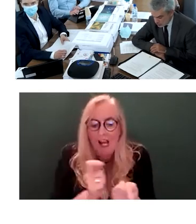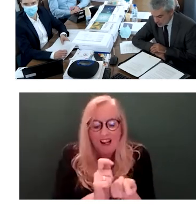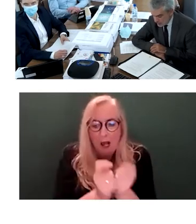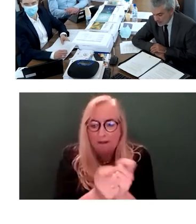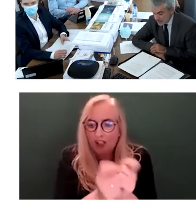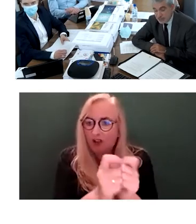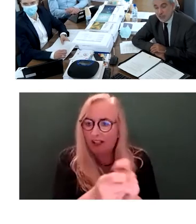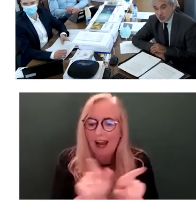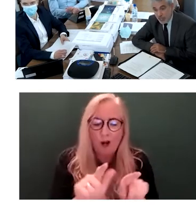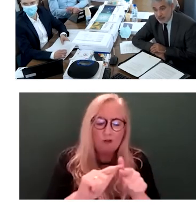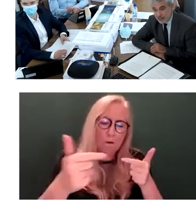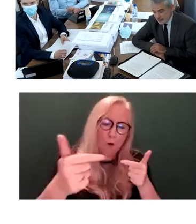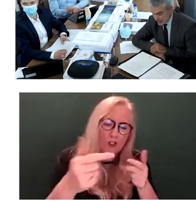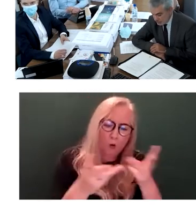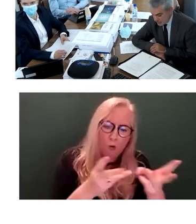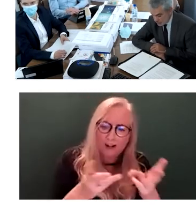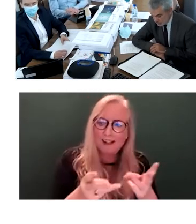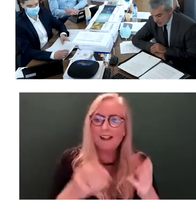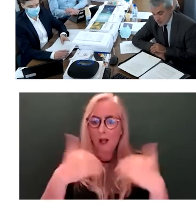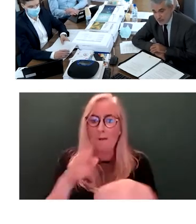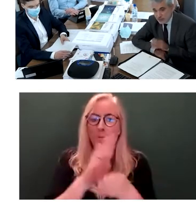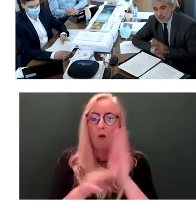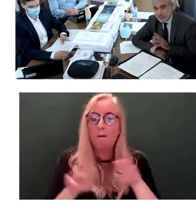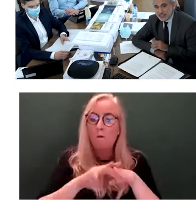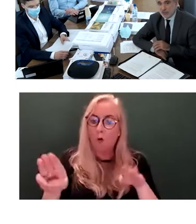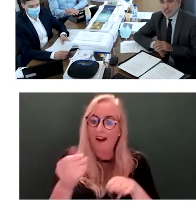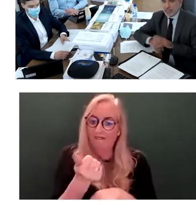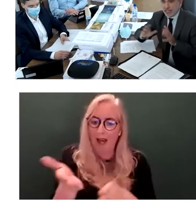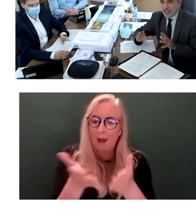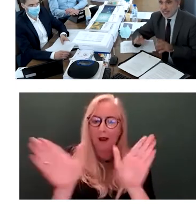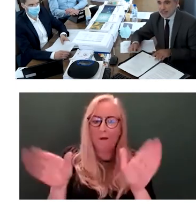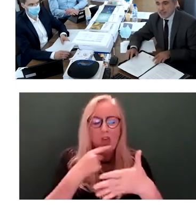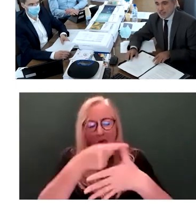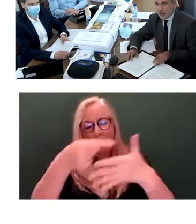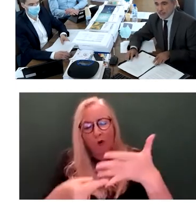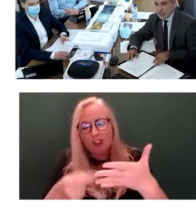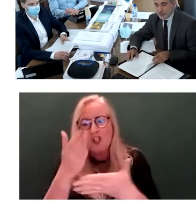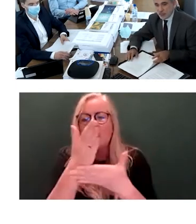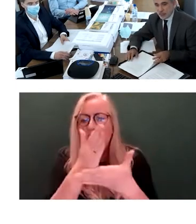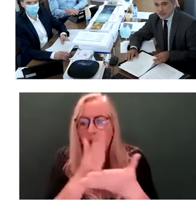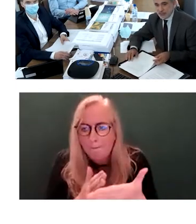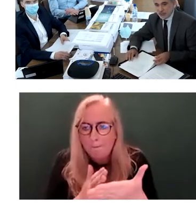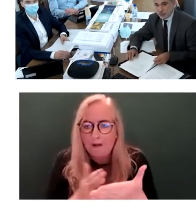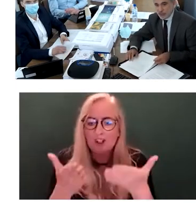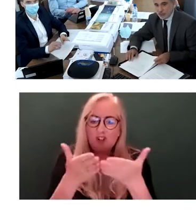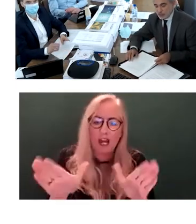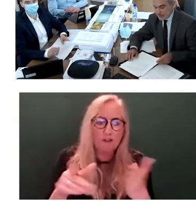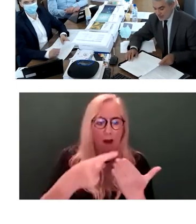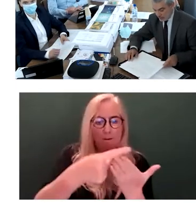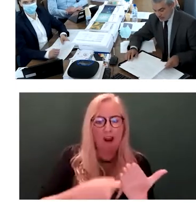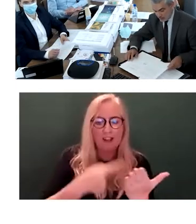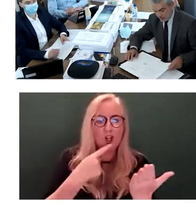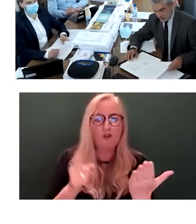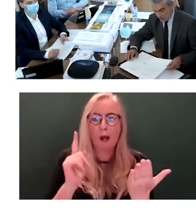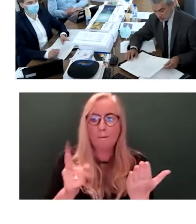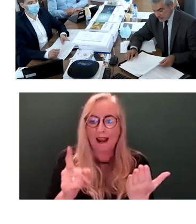remote working, are actually widely available for all. So these are some of the highlights of the general policy recommendation, but then I